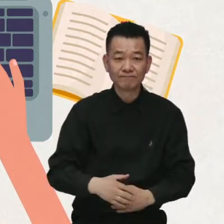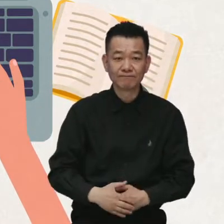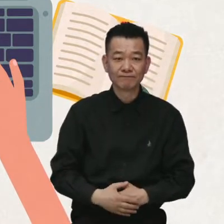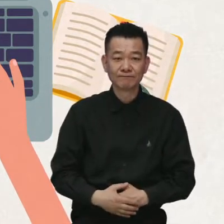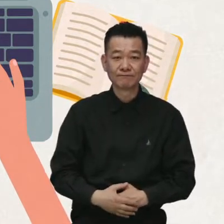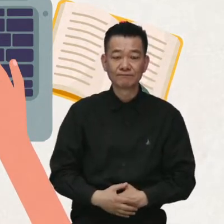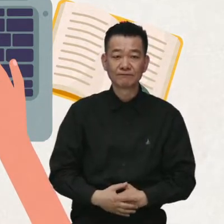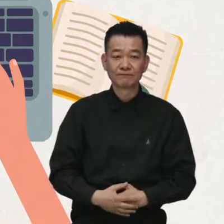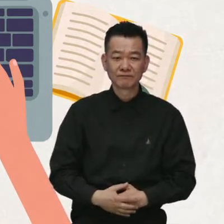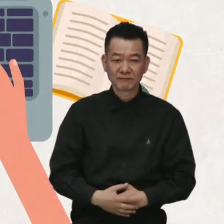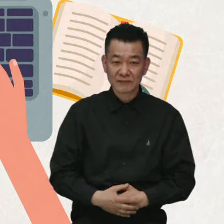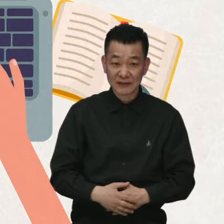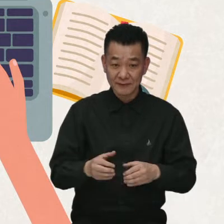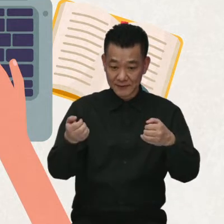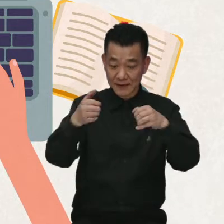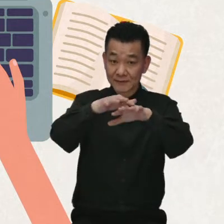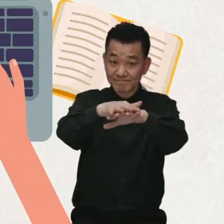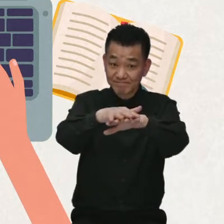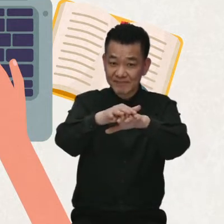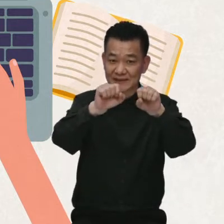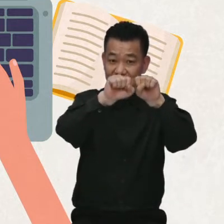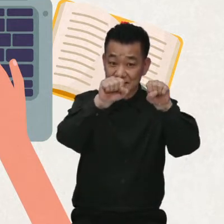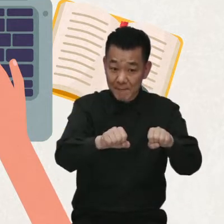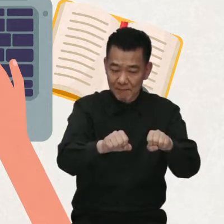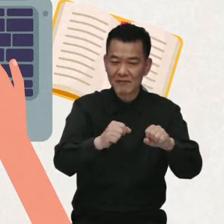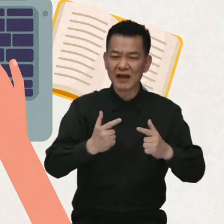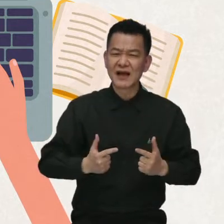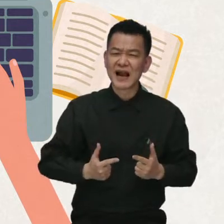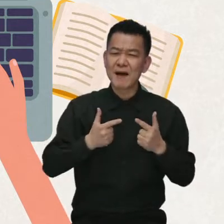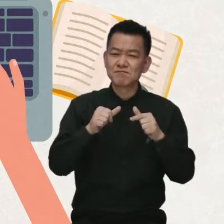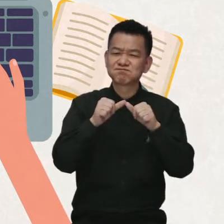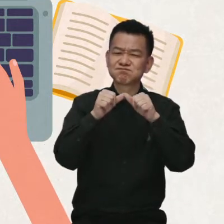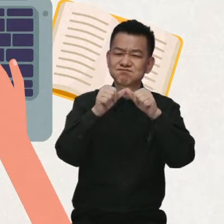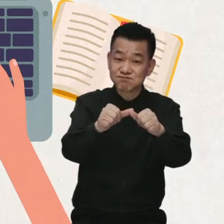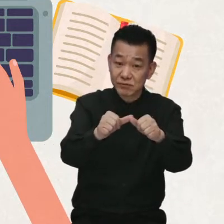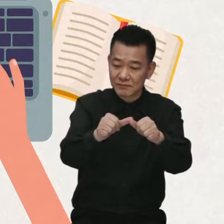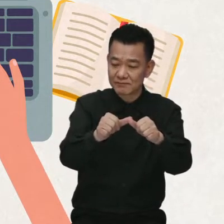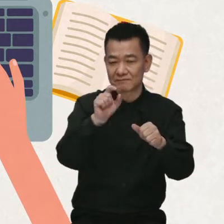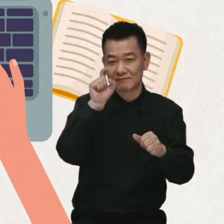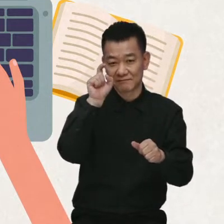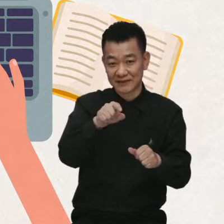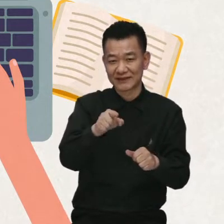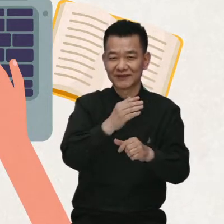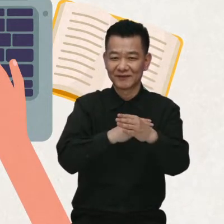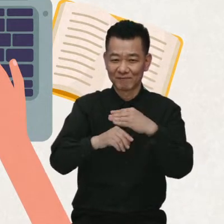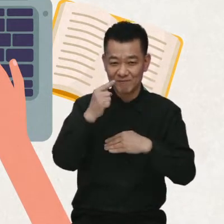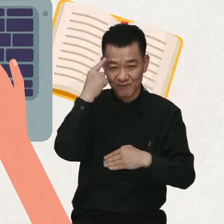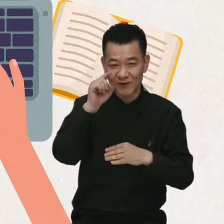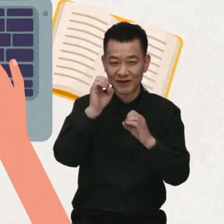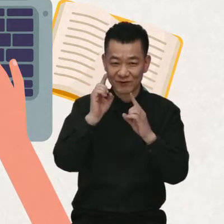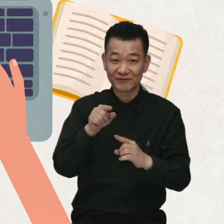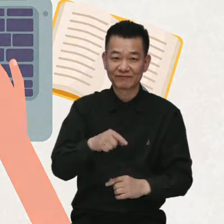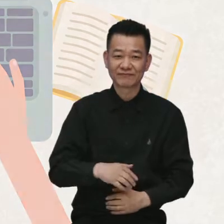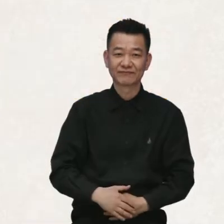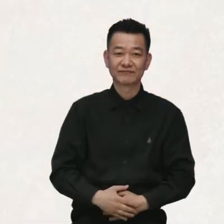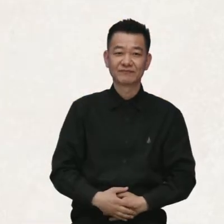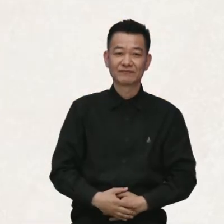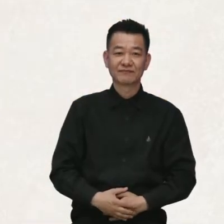on the basis of equal opportunity, an inclusive education system and lifelong learning should be ensured.